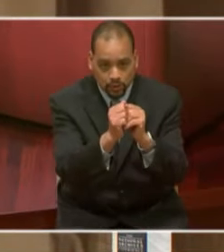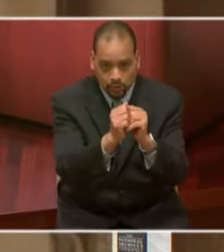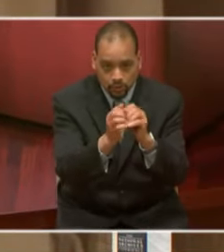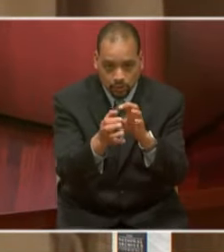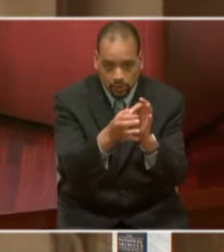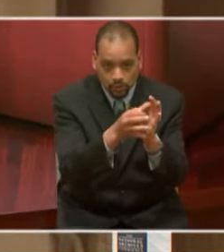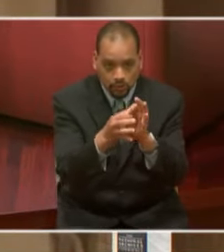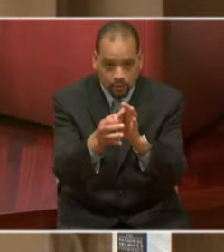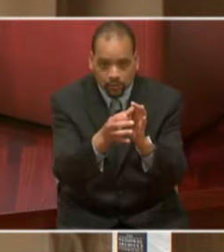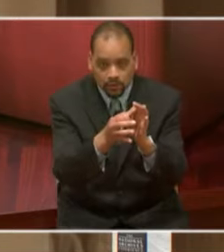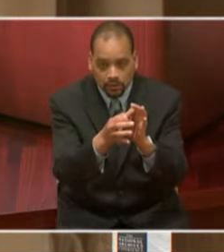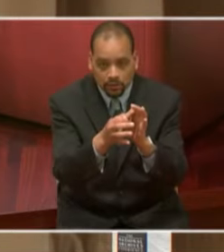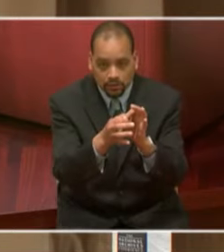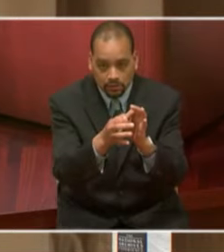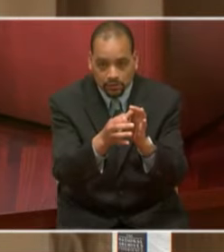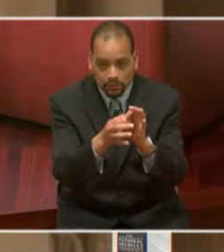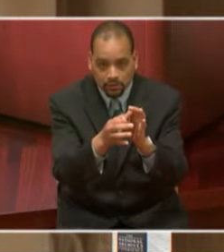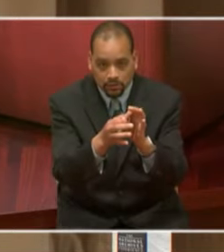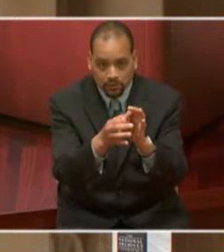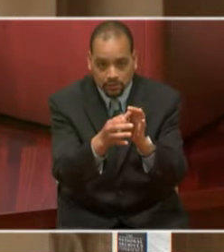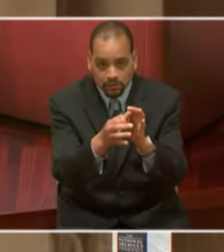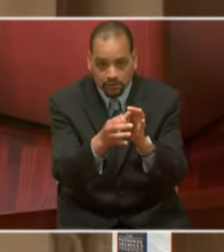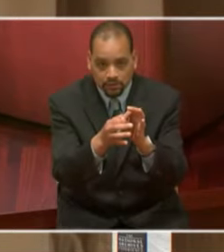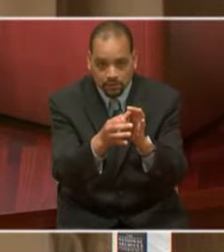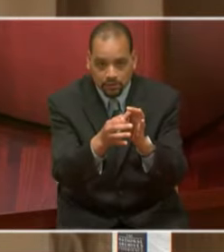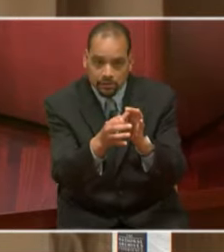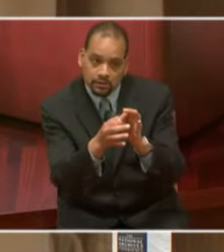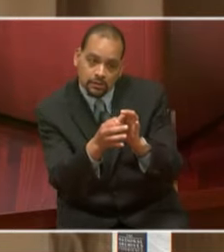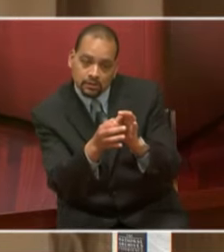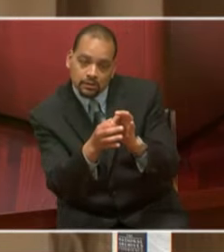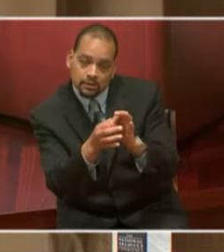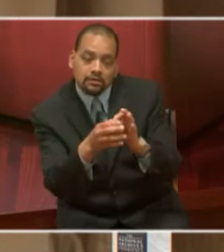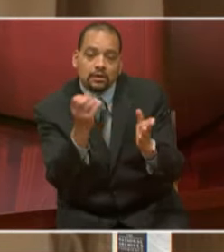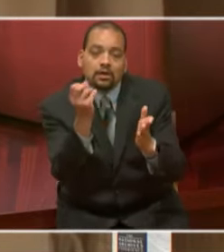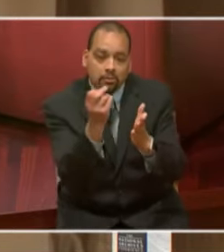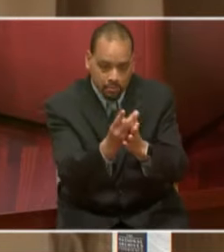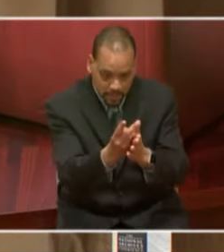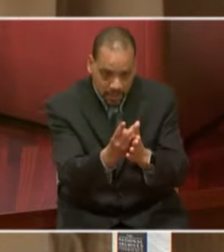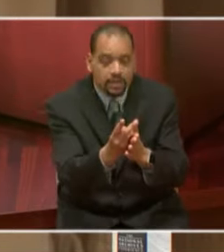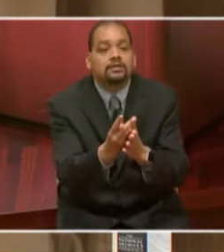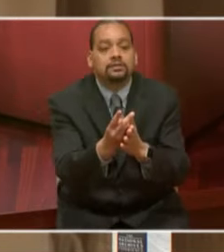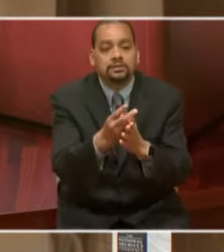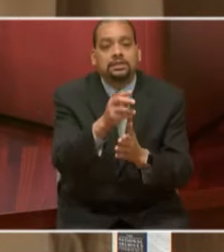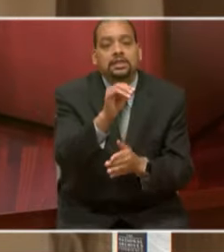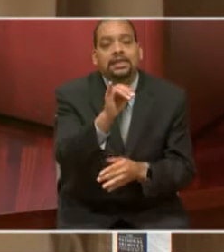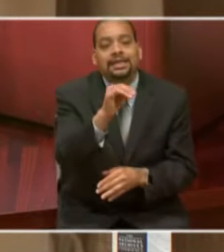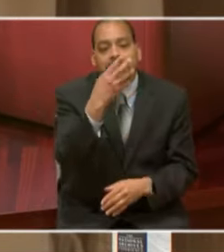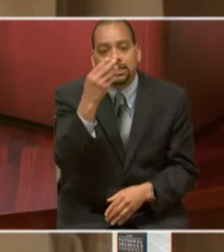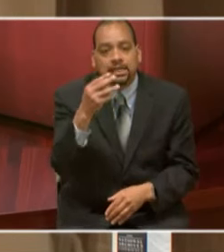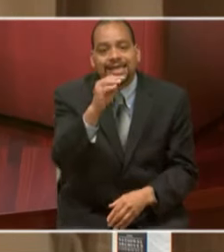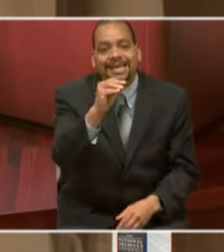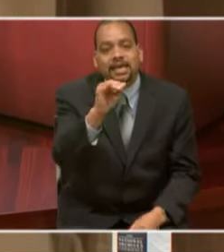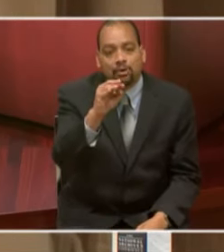preparation for war. So I don't support that. I do not support it. It would be a butcher of